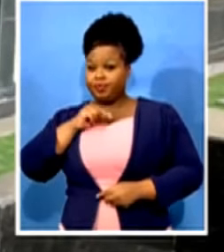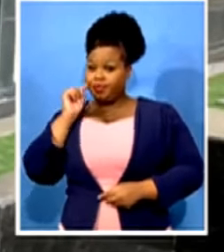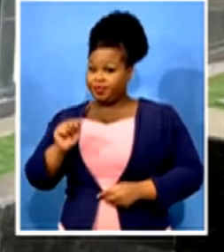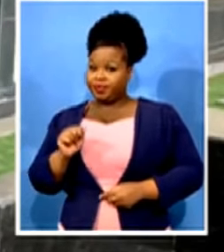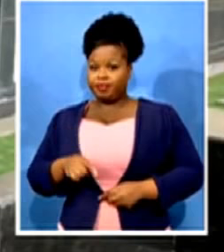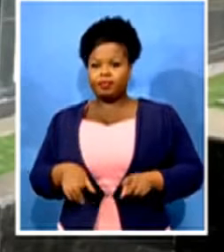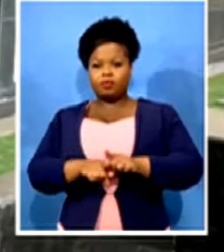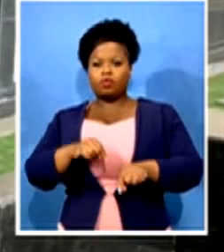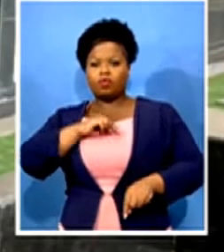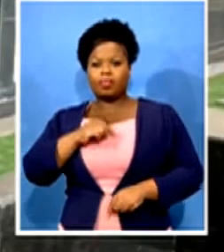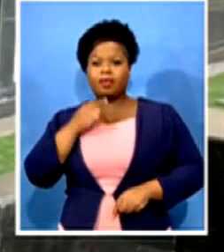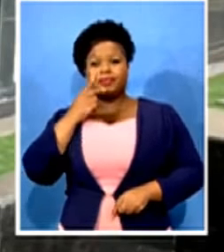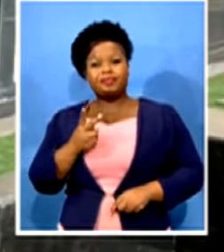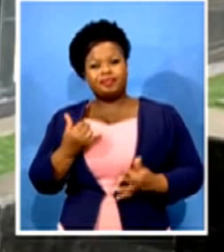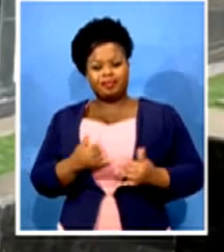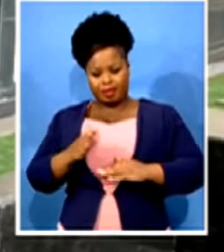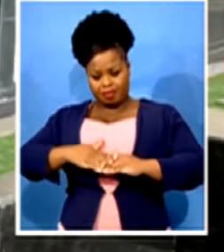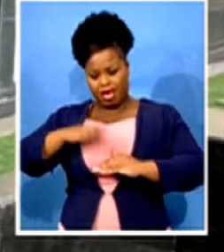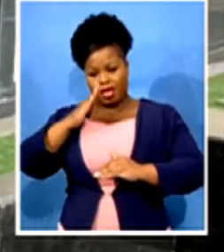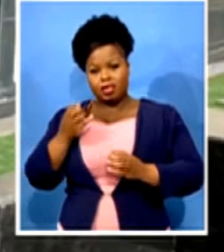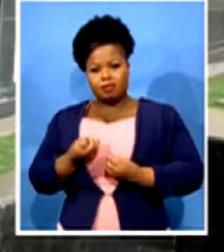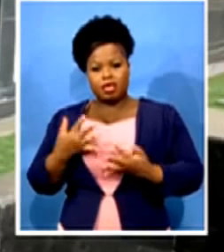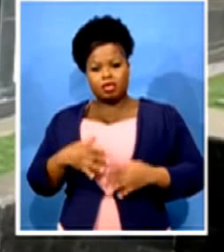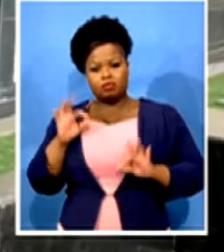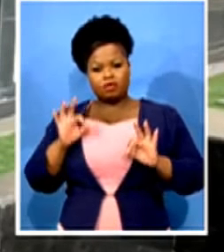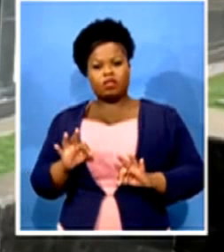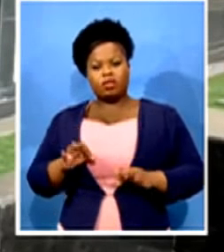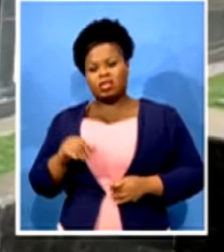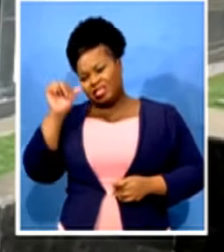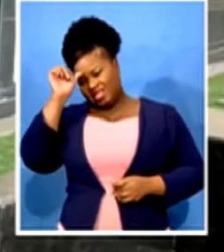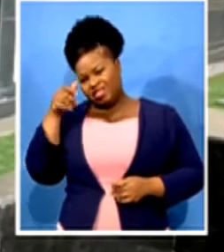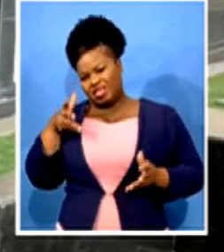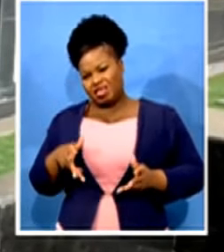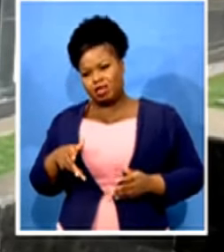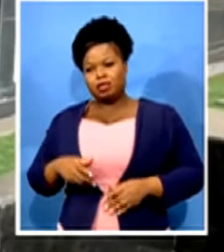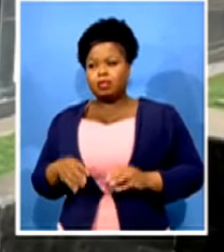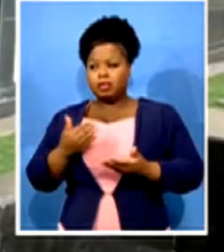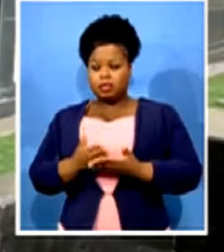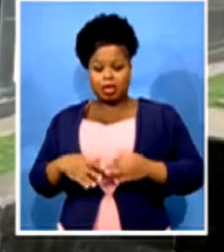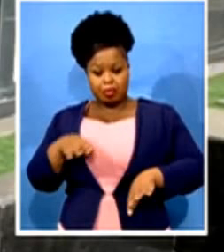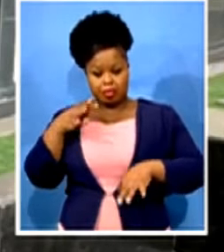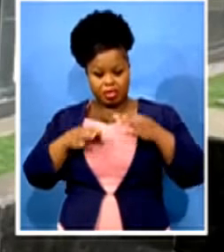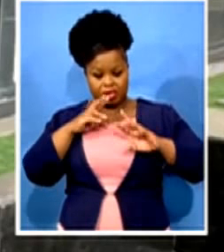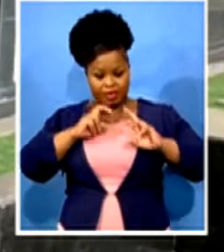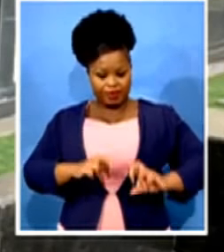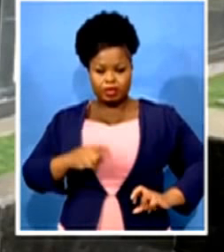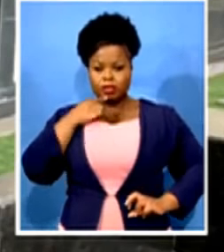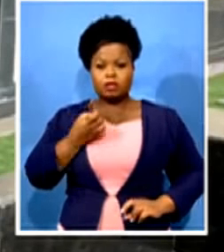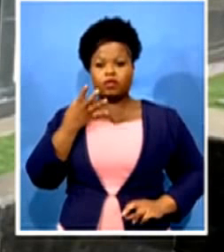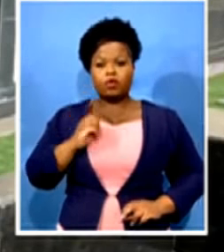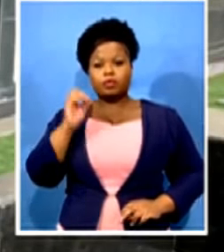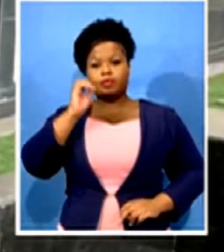vaccine hesitancy in a country like India. There are some surveys that have shown that 40% of Indians say they will wait to